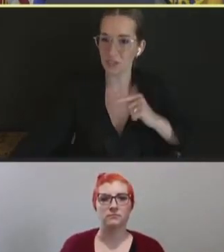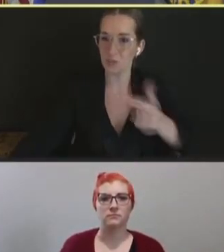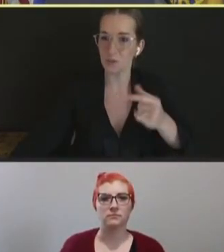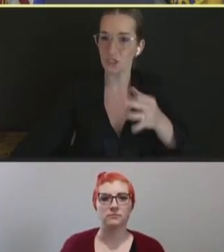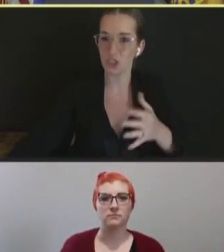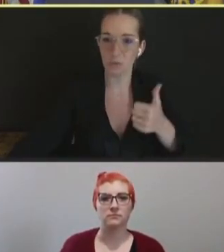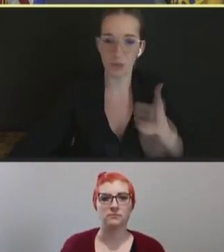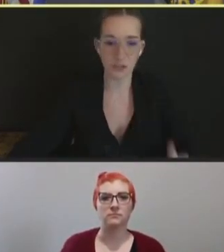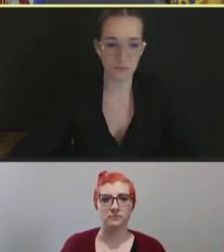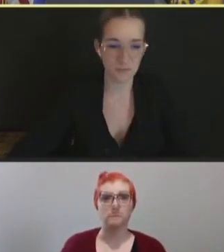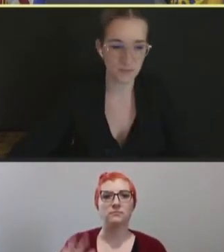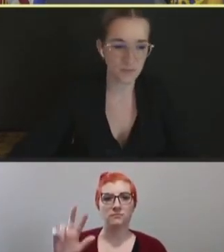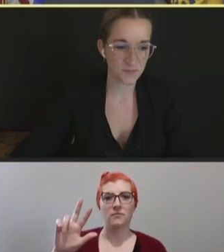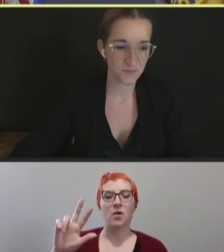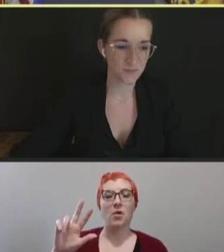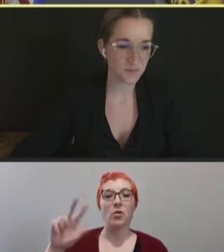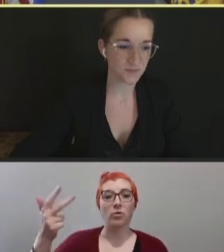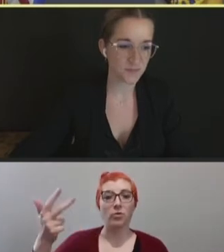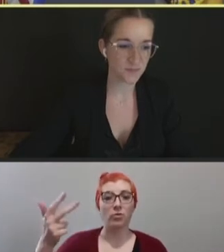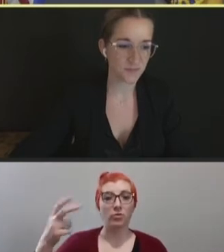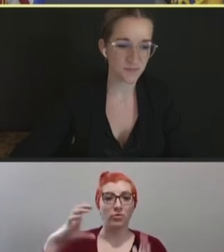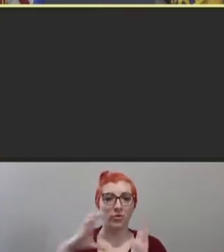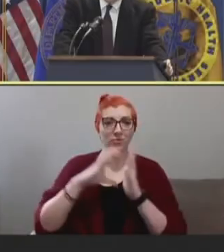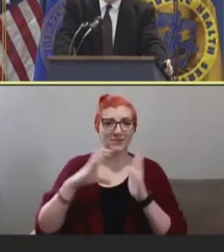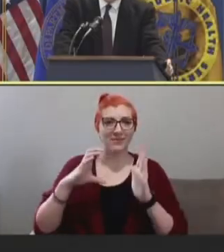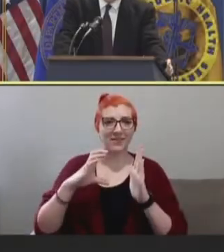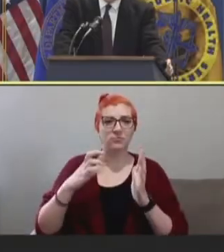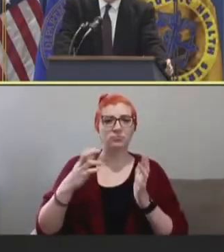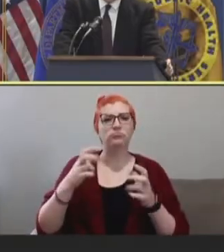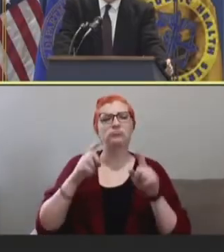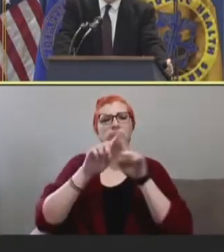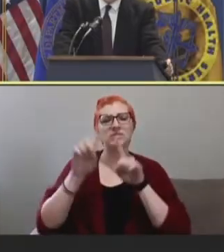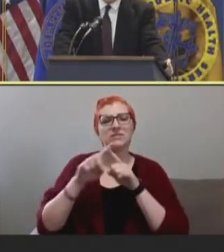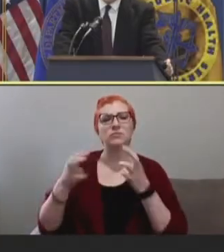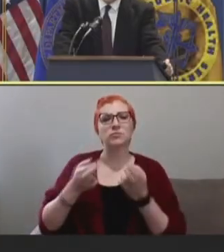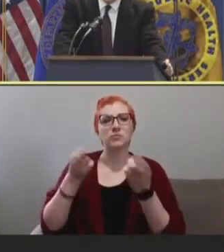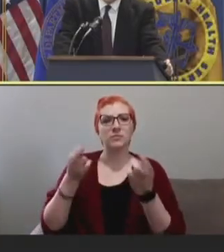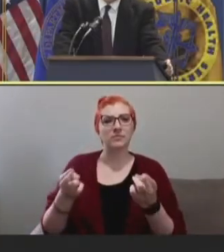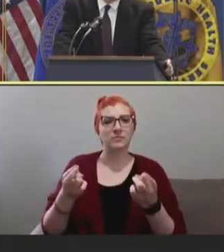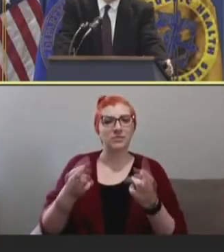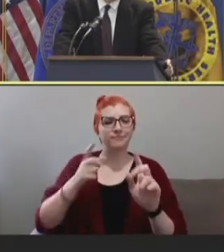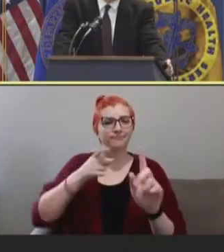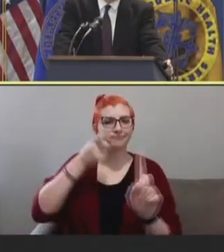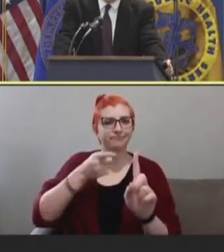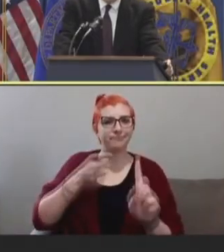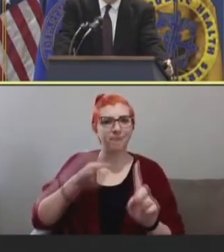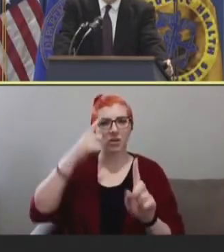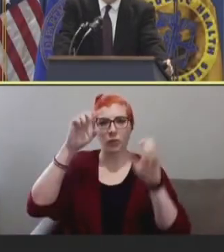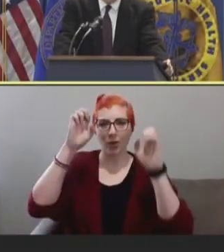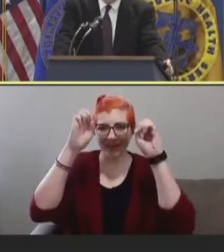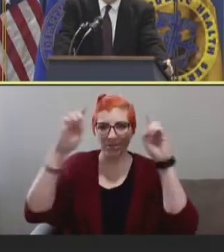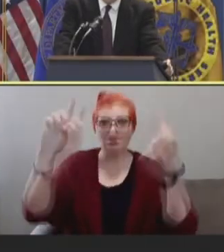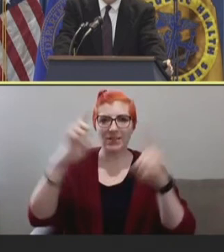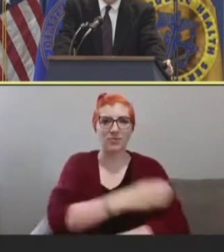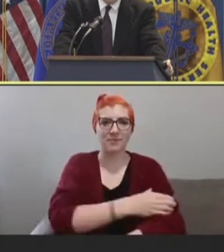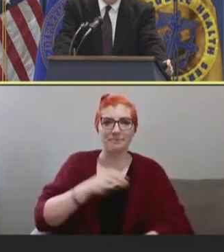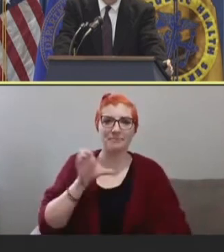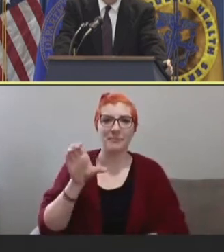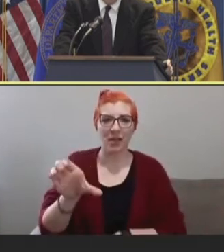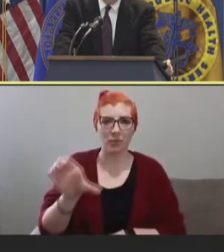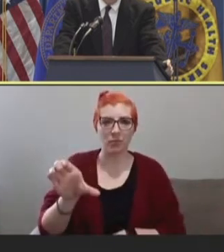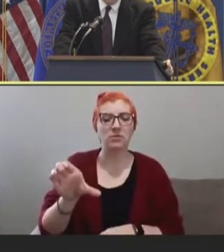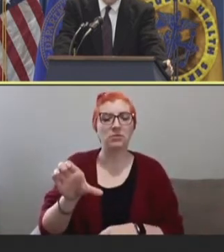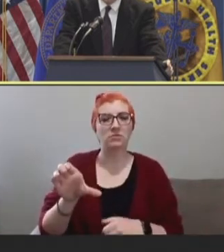Our third section has a series of recommendations targeted towards educating and empowering